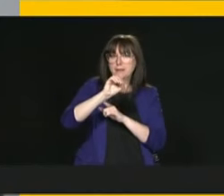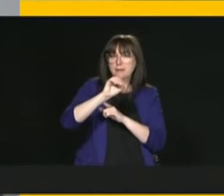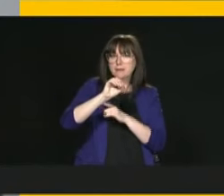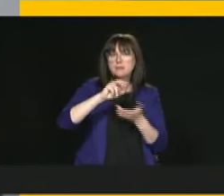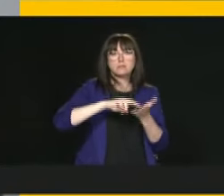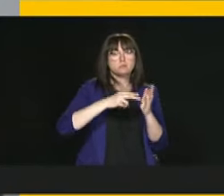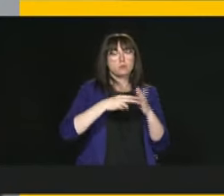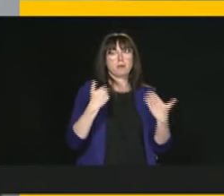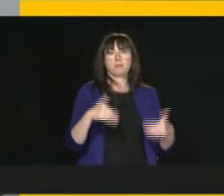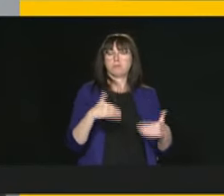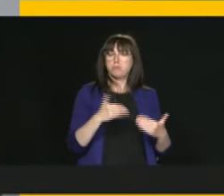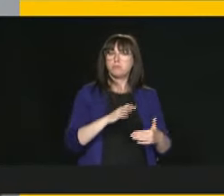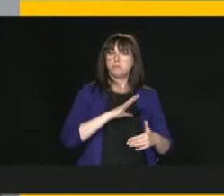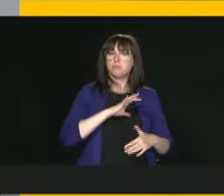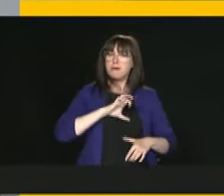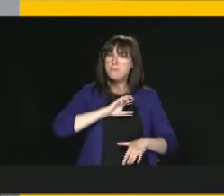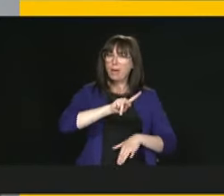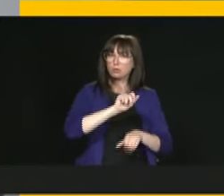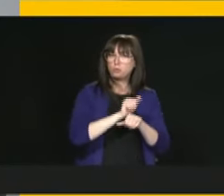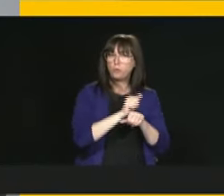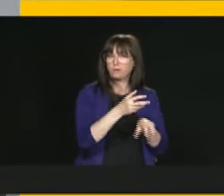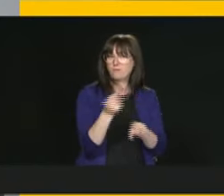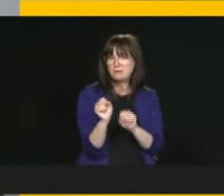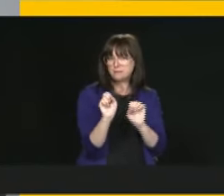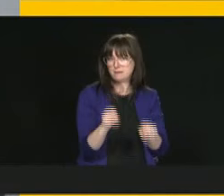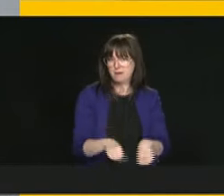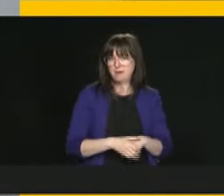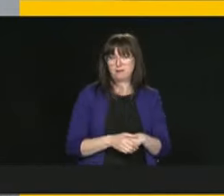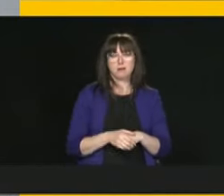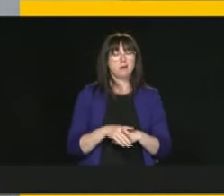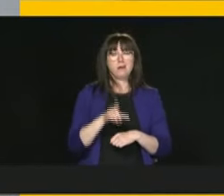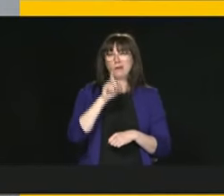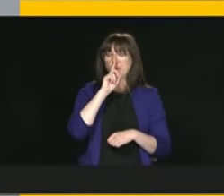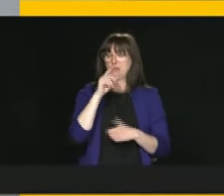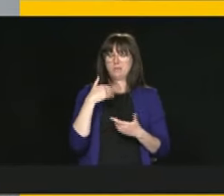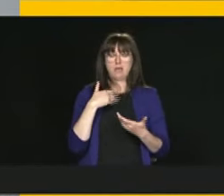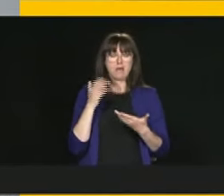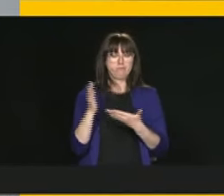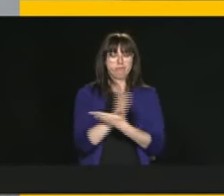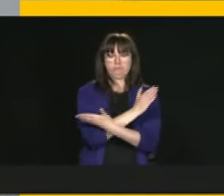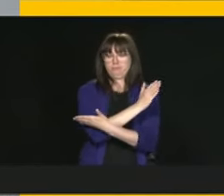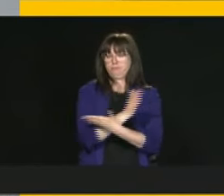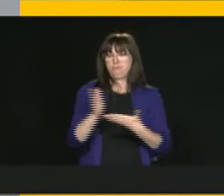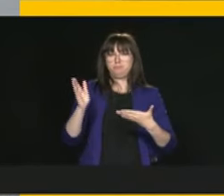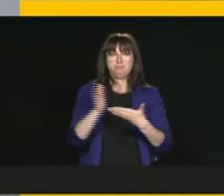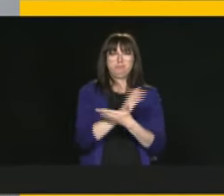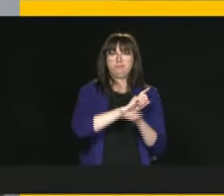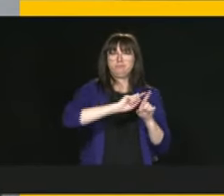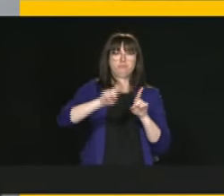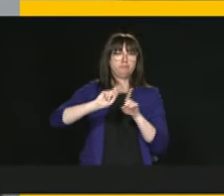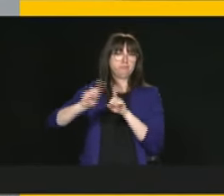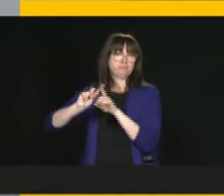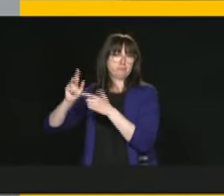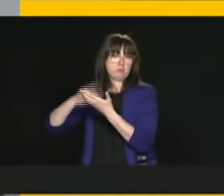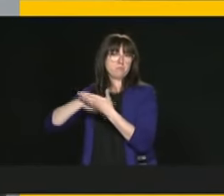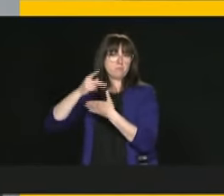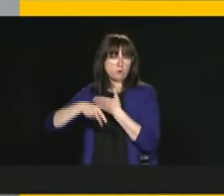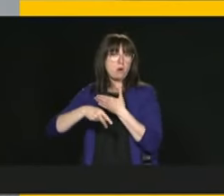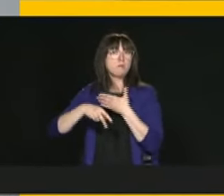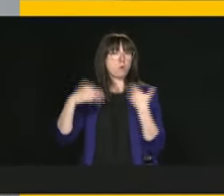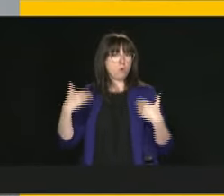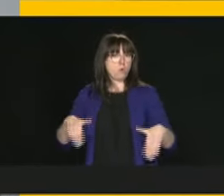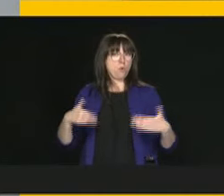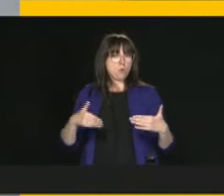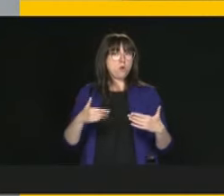back positively and quickly. There are a broad range of ways in which the measures we've put forward are very